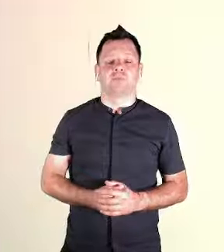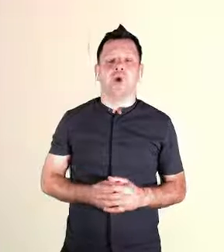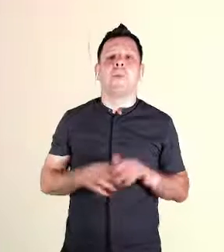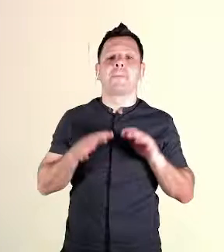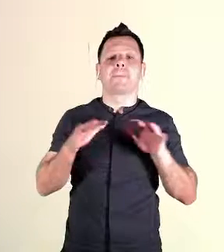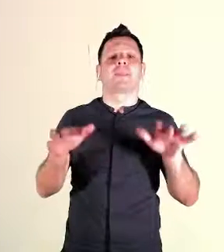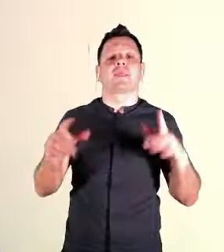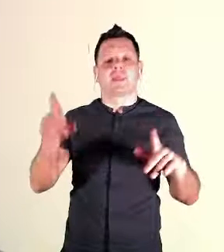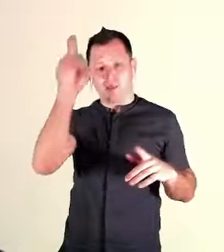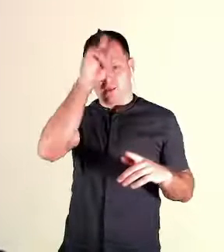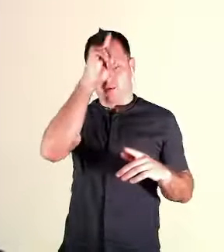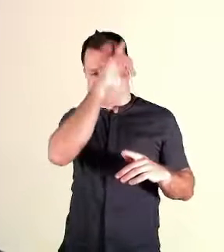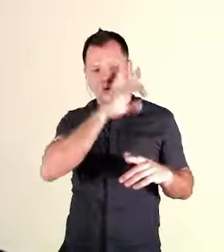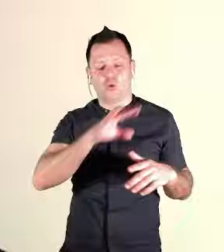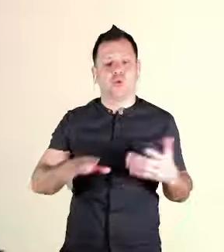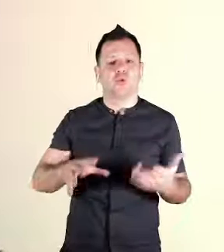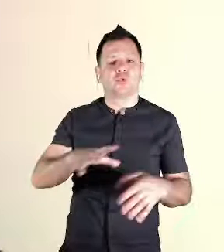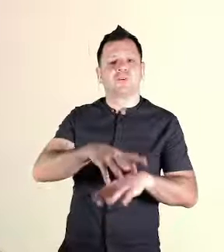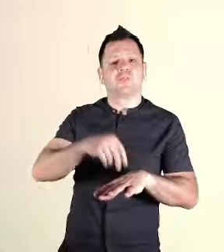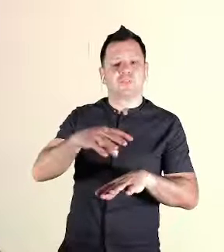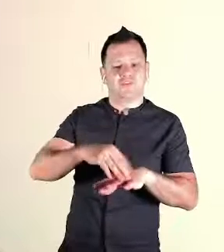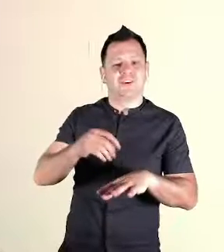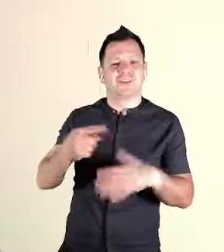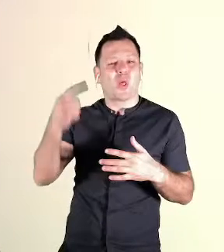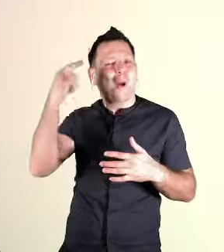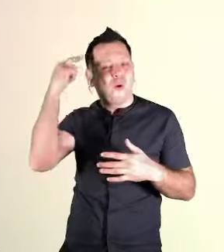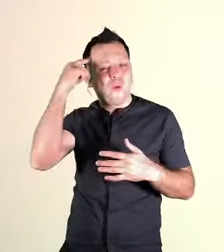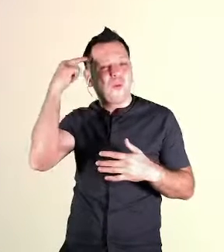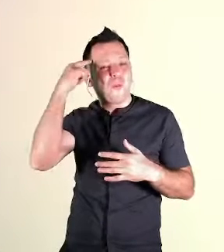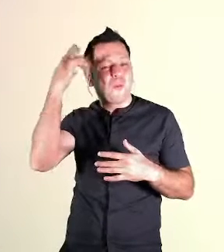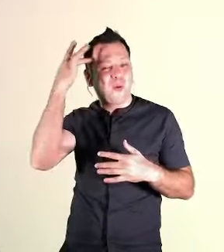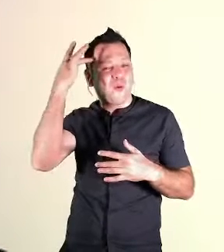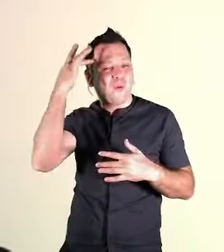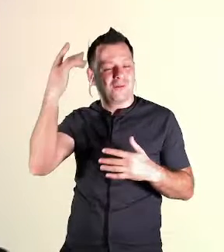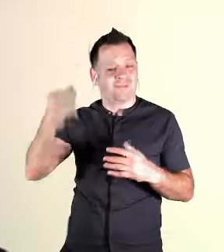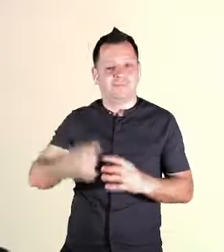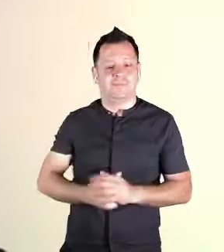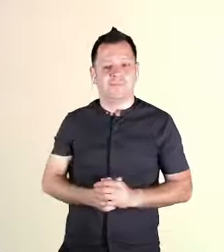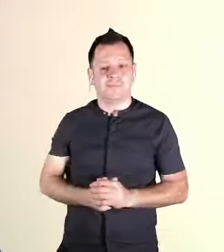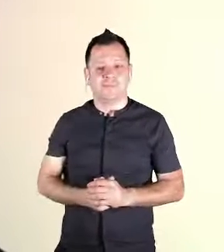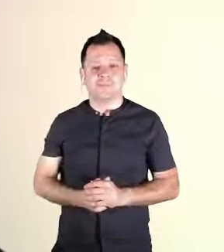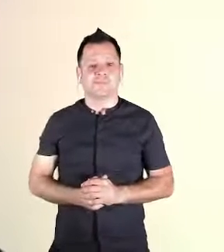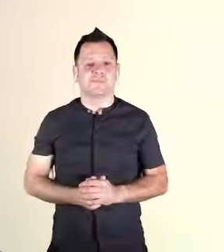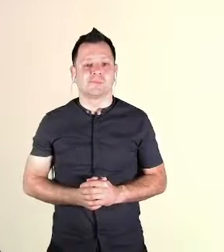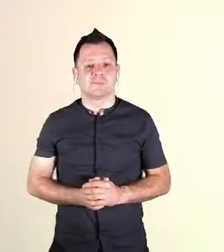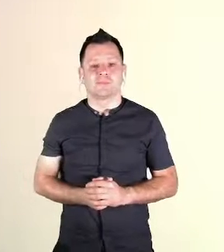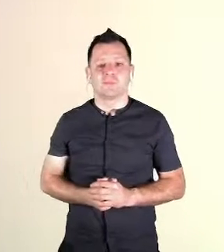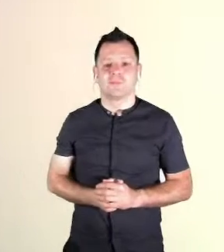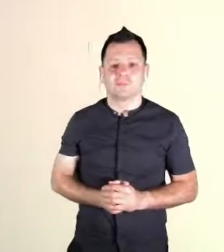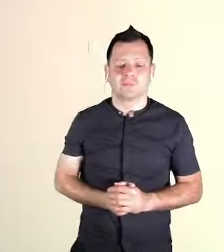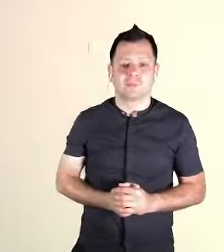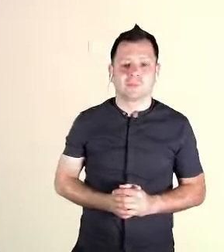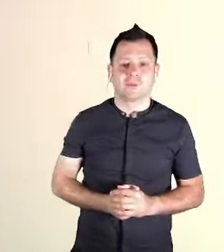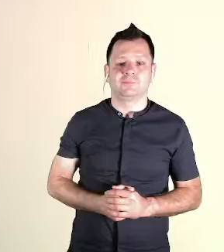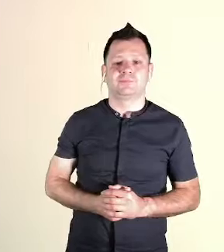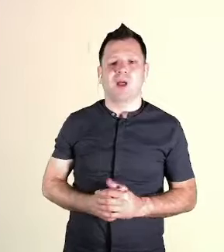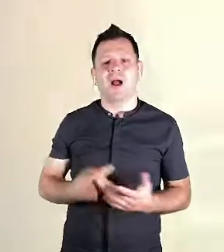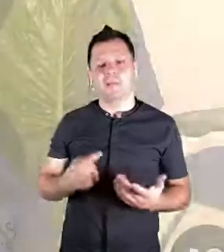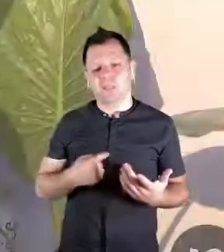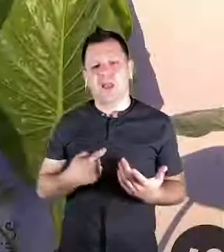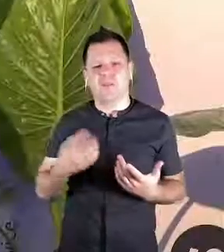I think that there is one more stereotype that I would love to discuss, because I heard about it before coming to